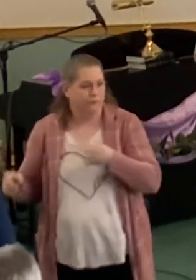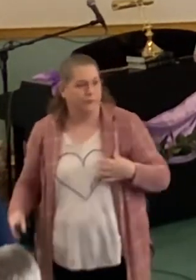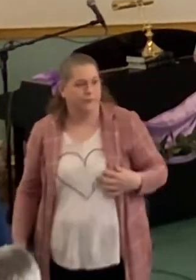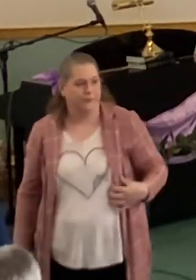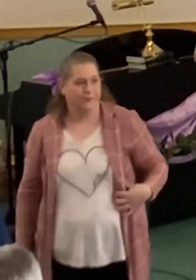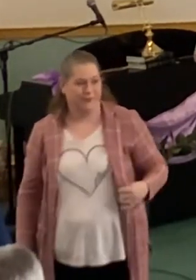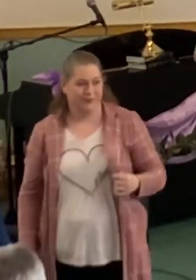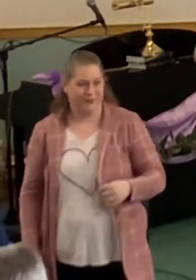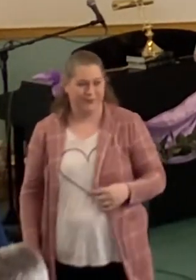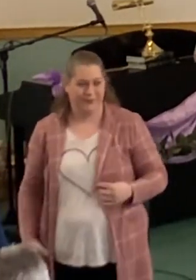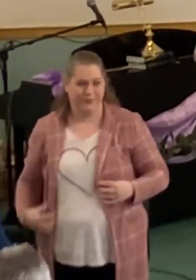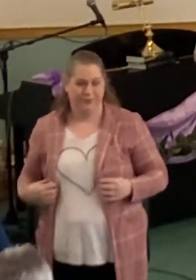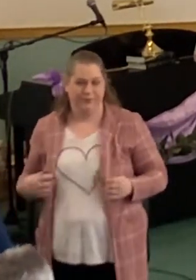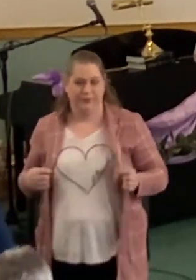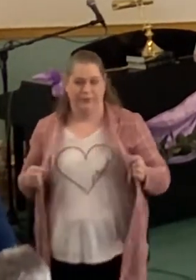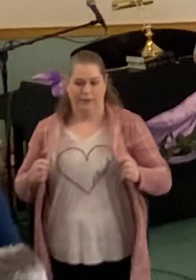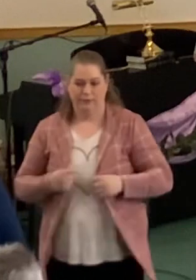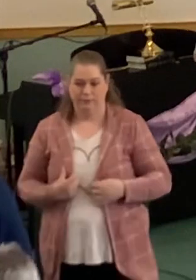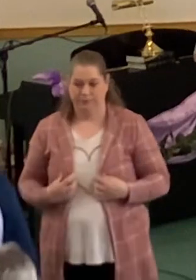So